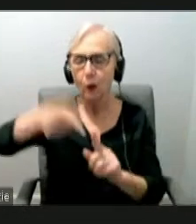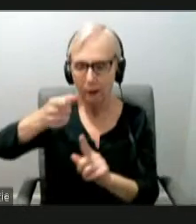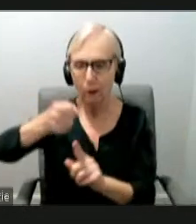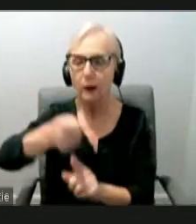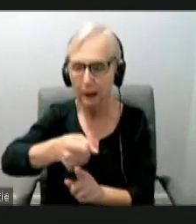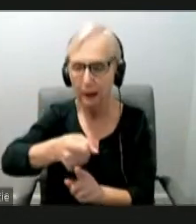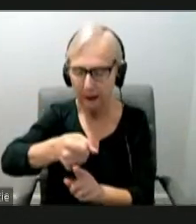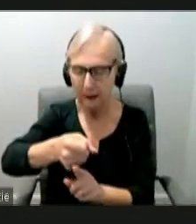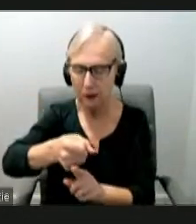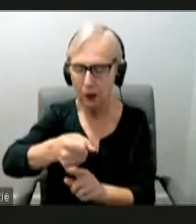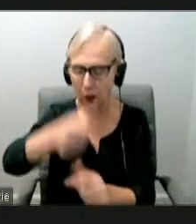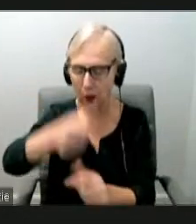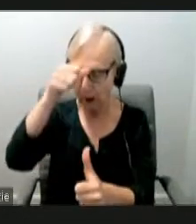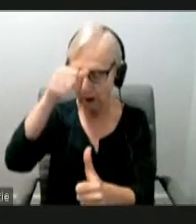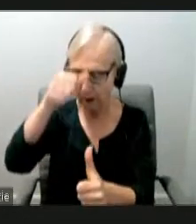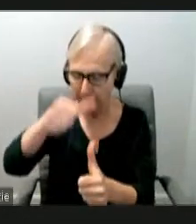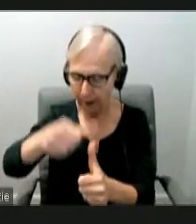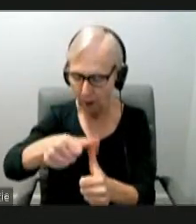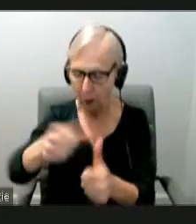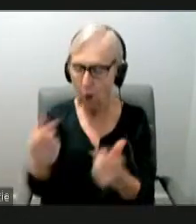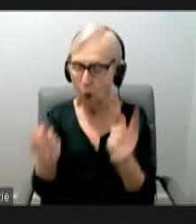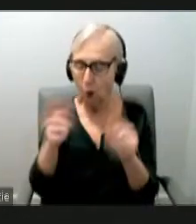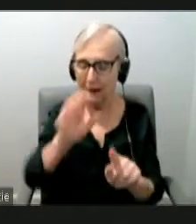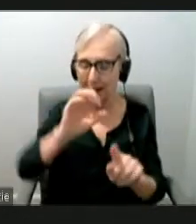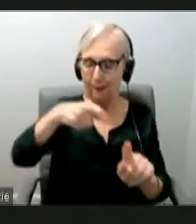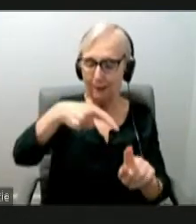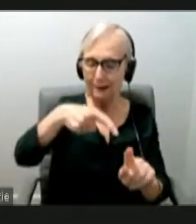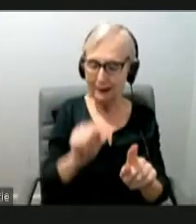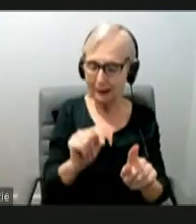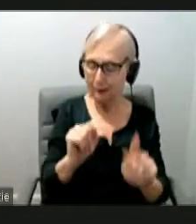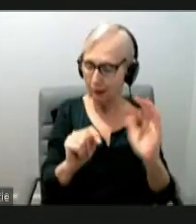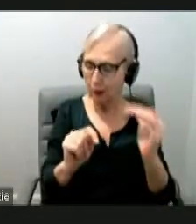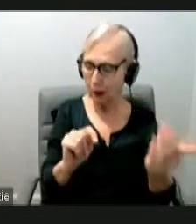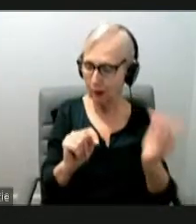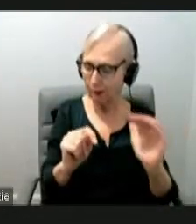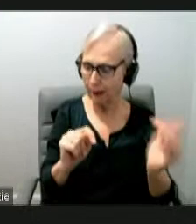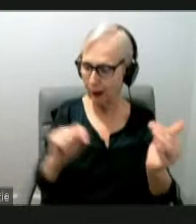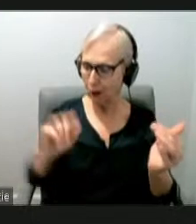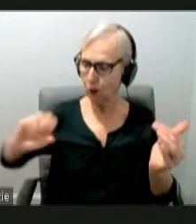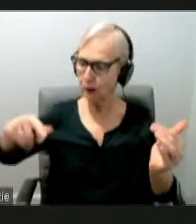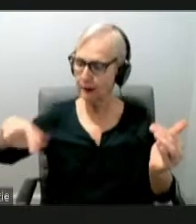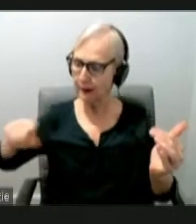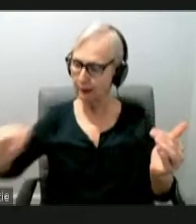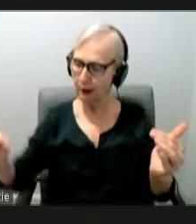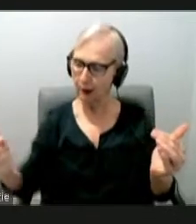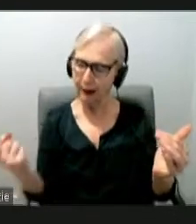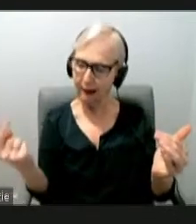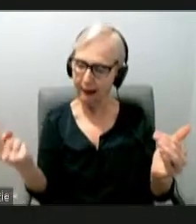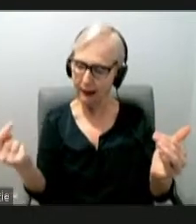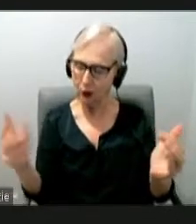mind when you're looking at what's happening in September this year in El Paso County compared to what happened in September last year in El Paso